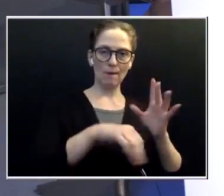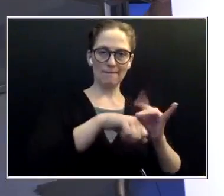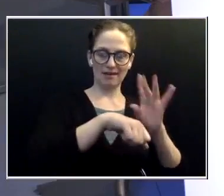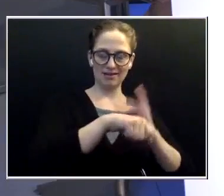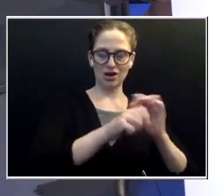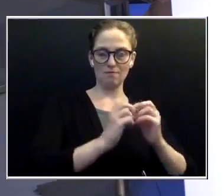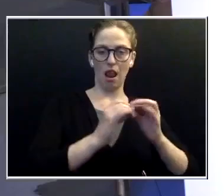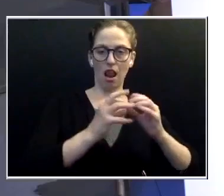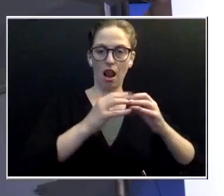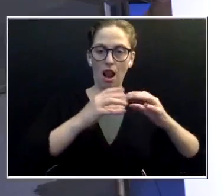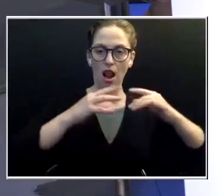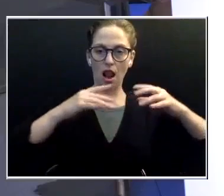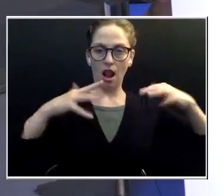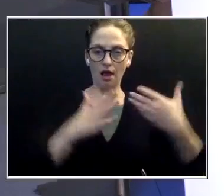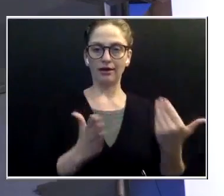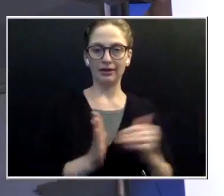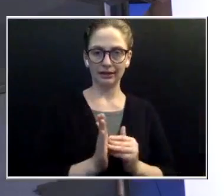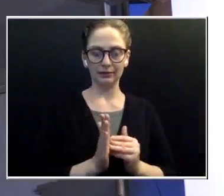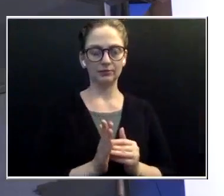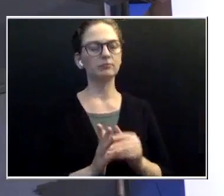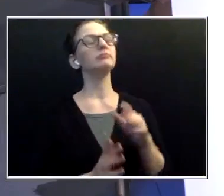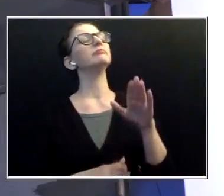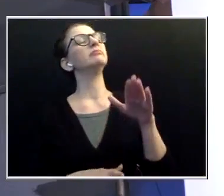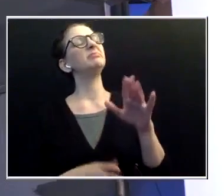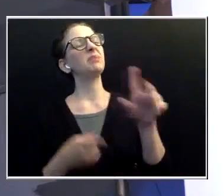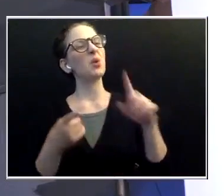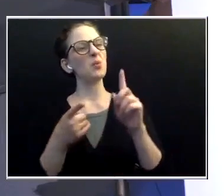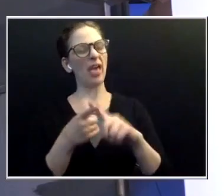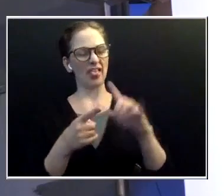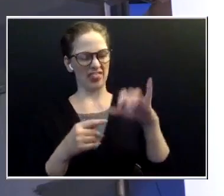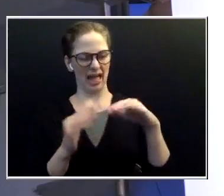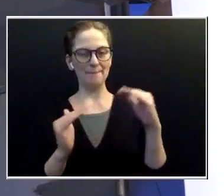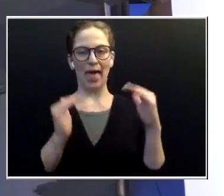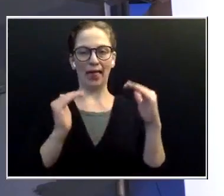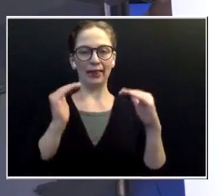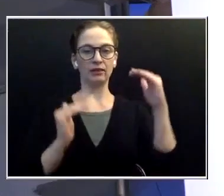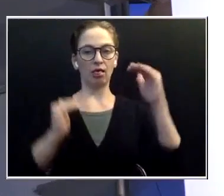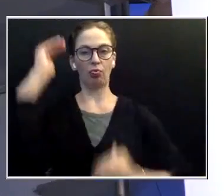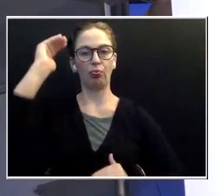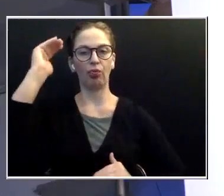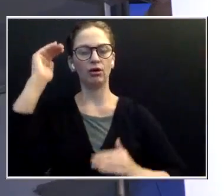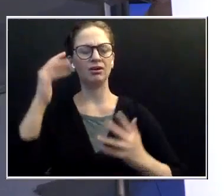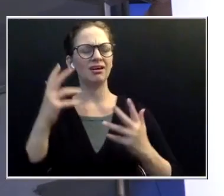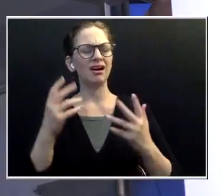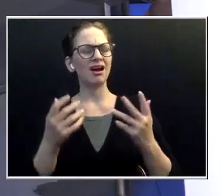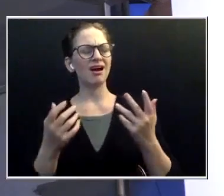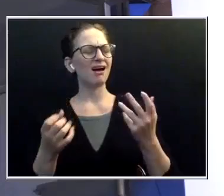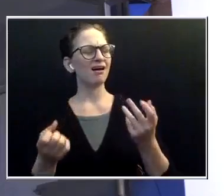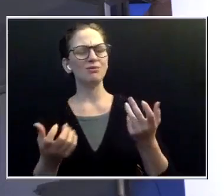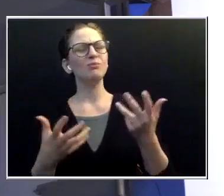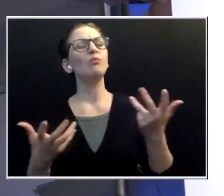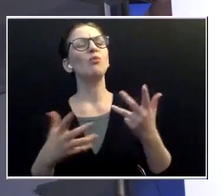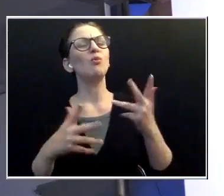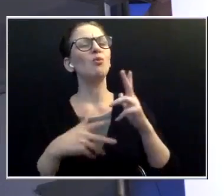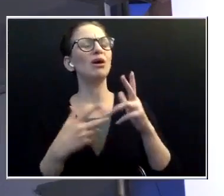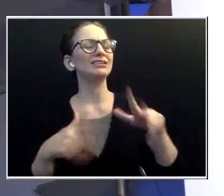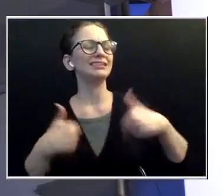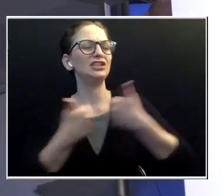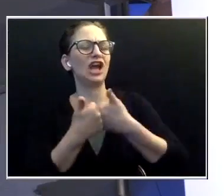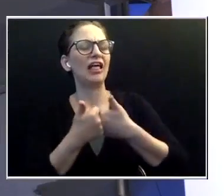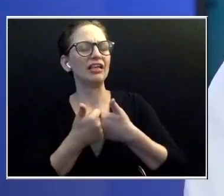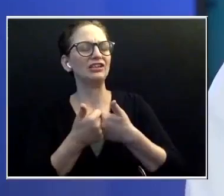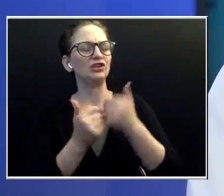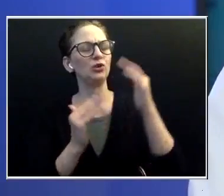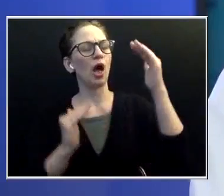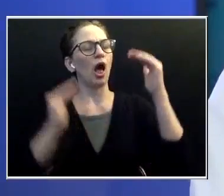gets thrown off, how hard is it to reset? And what other options are there than this fecal transplant that we're going to talk about? That's a good question. Actually,